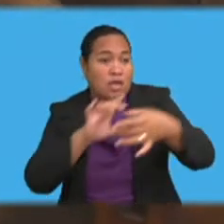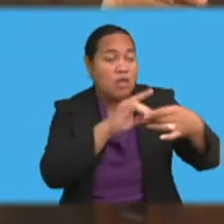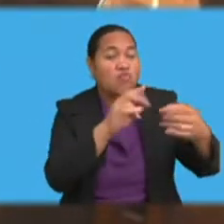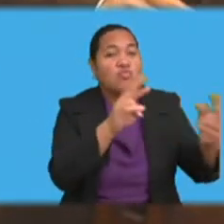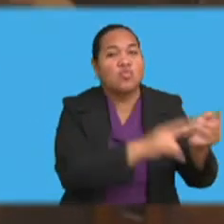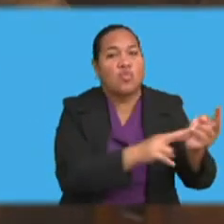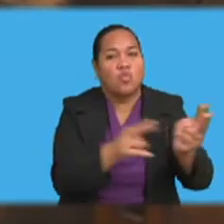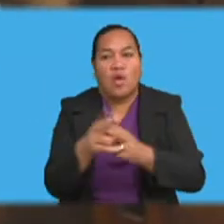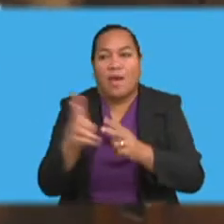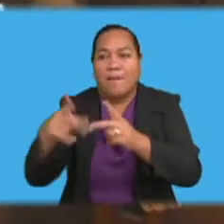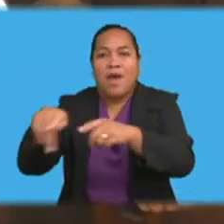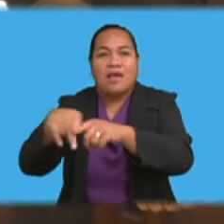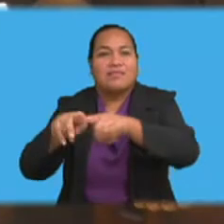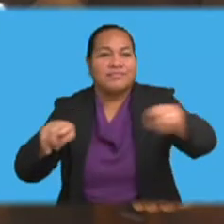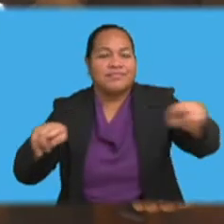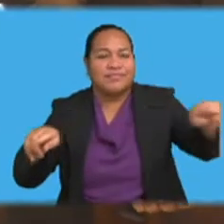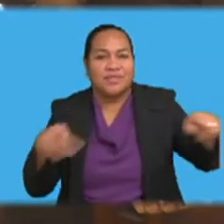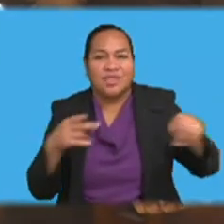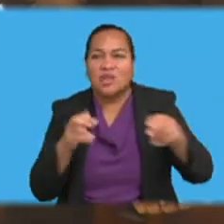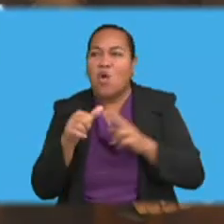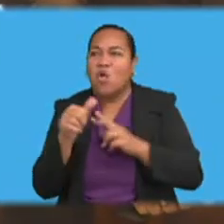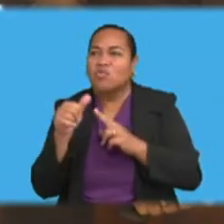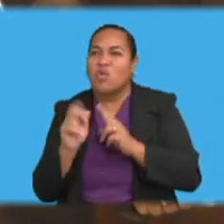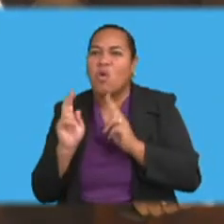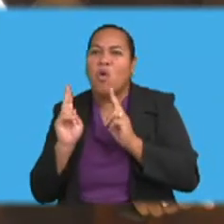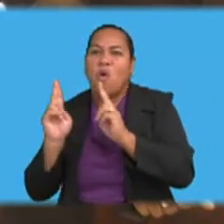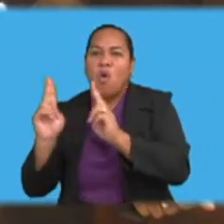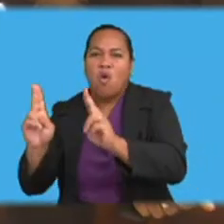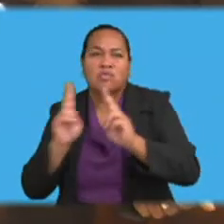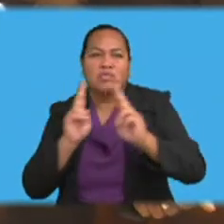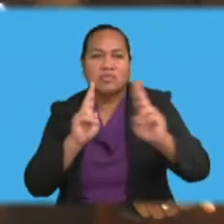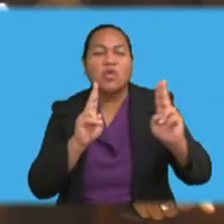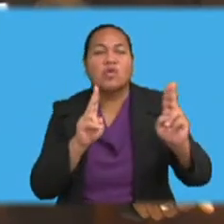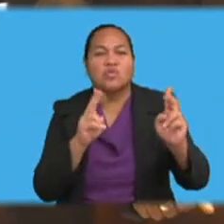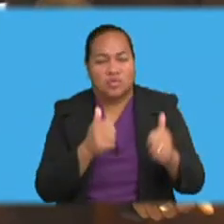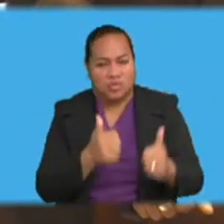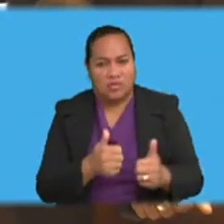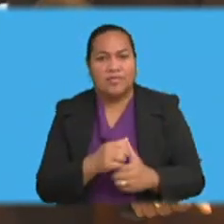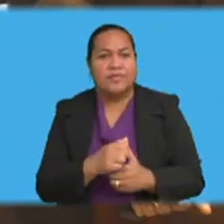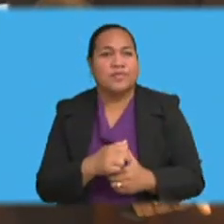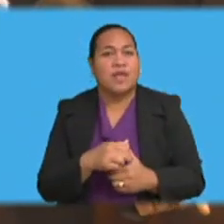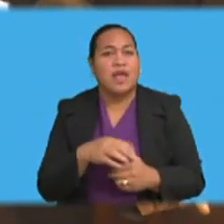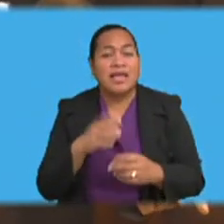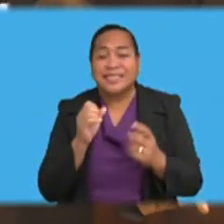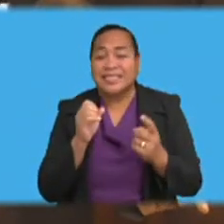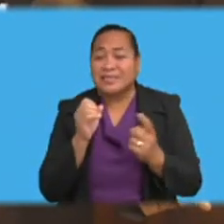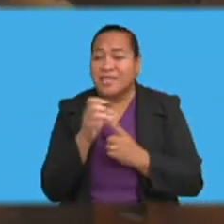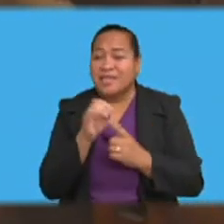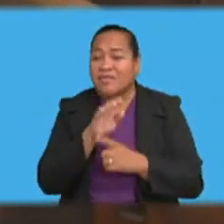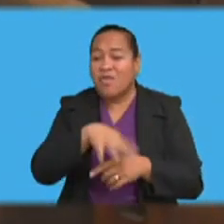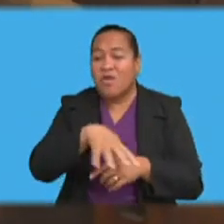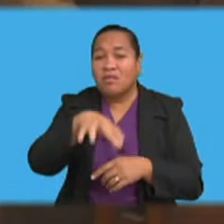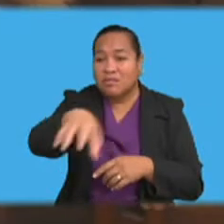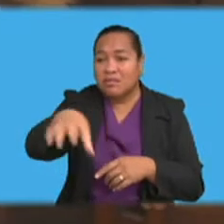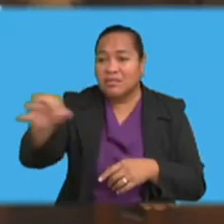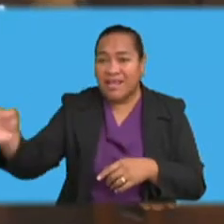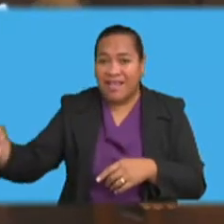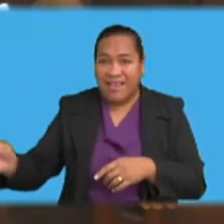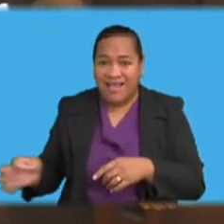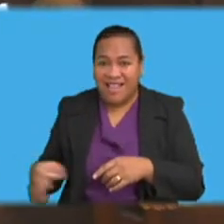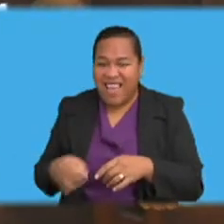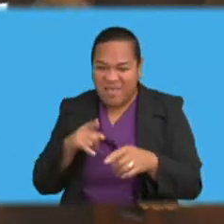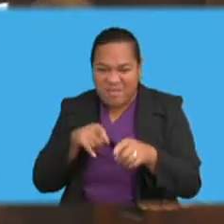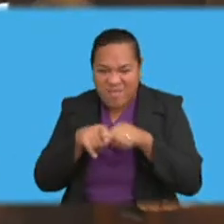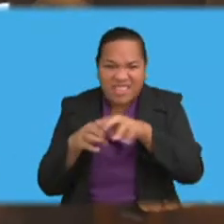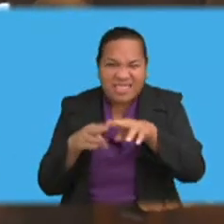as community halls to the Wailesi services. This makes a lot of sense, especially for rural maritime communities where not every household could have access